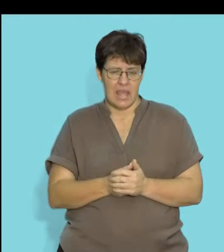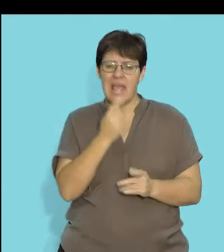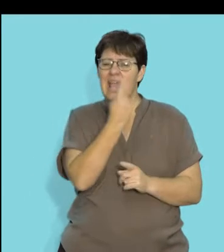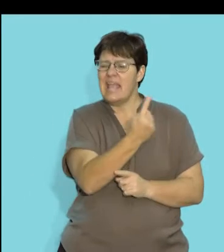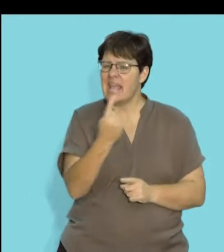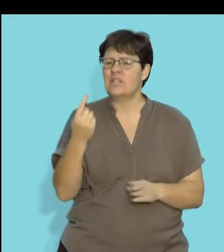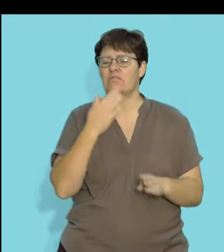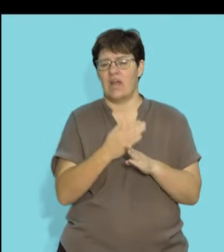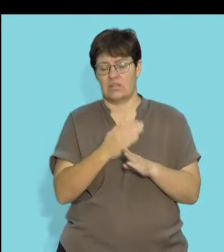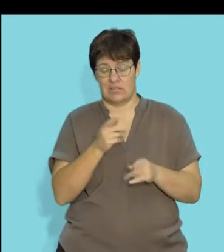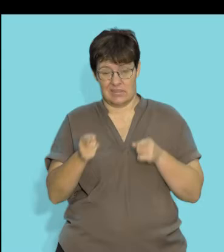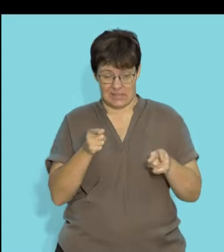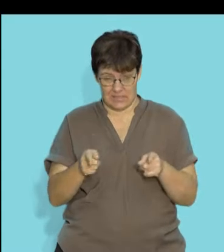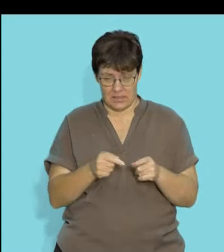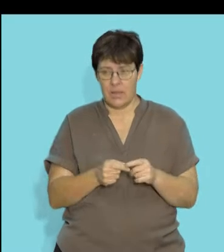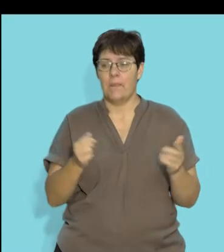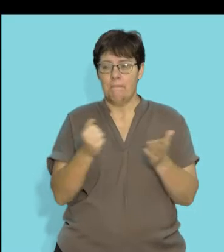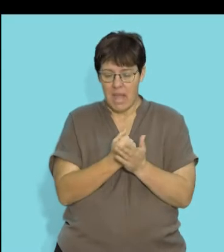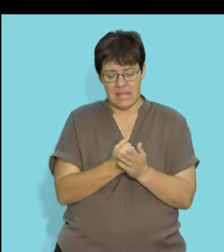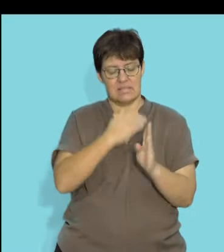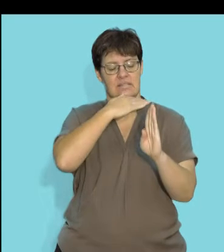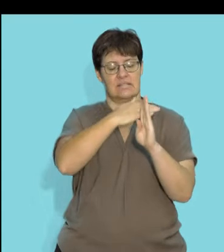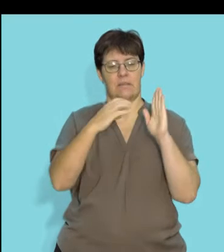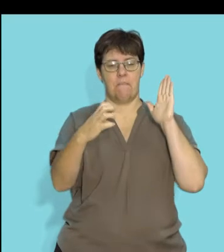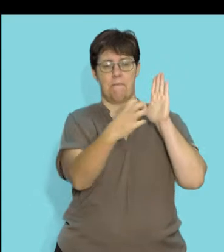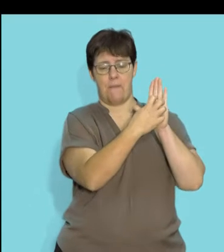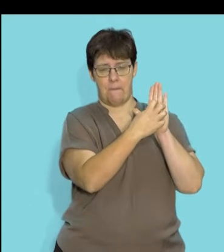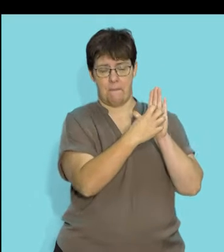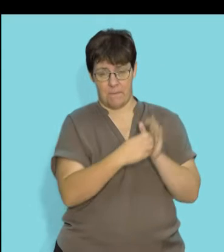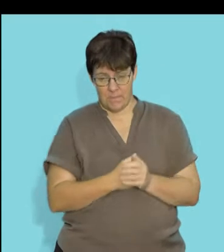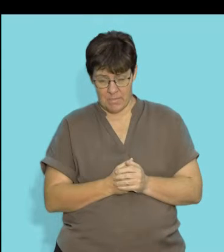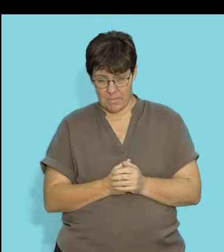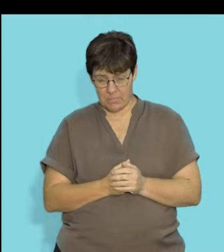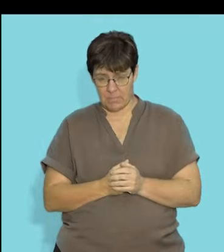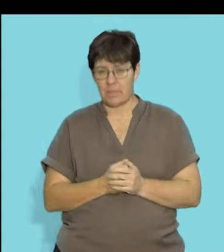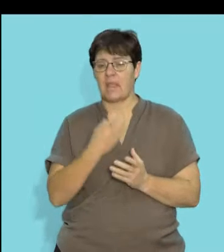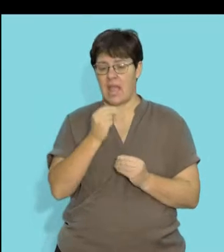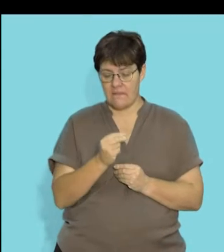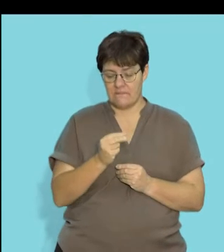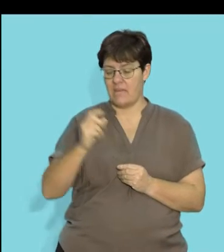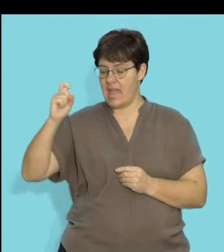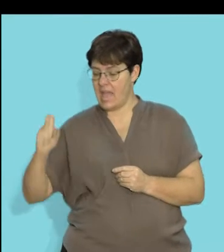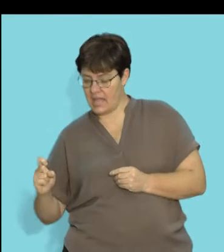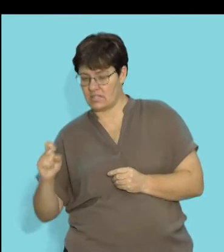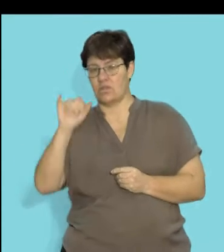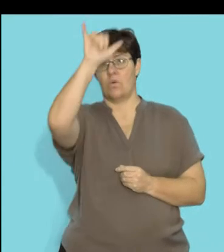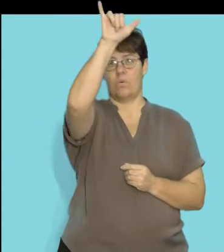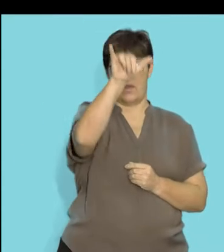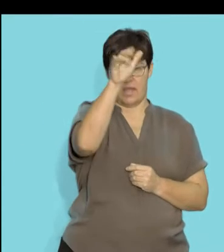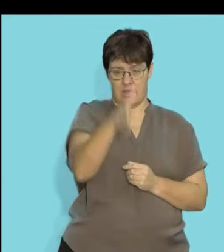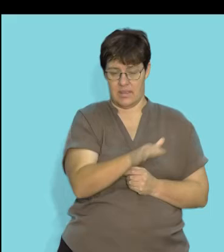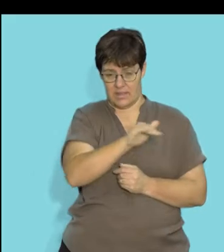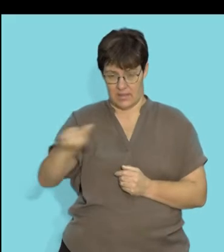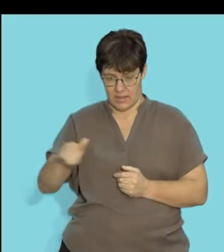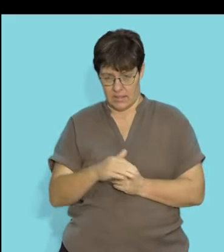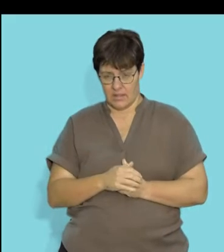every function needs to be drawn on a Cartesian plane which has x and y. So that's